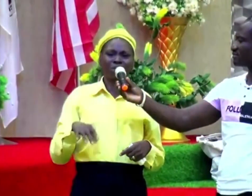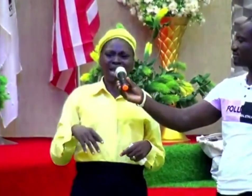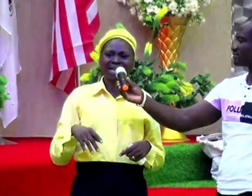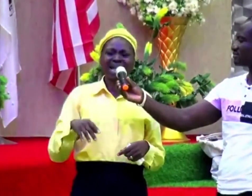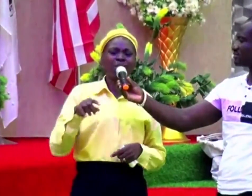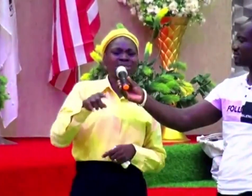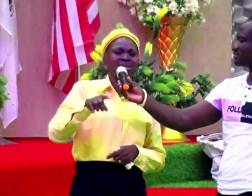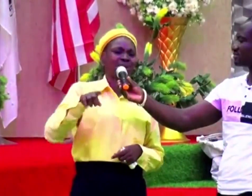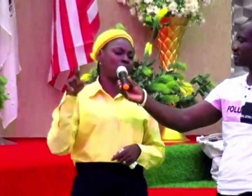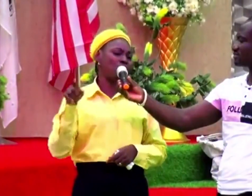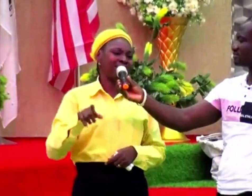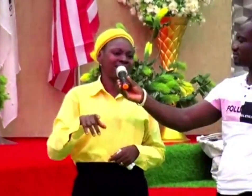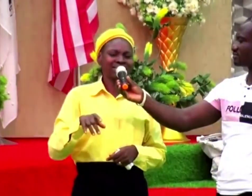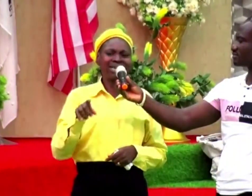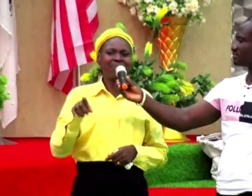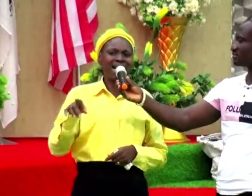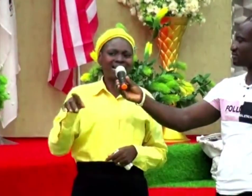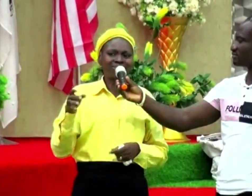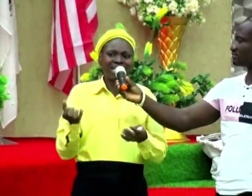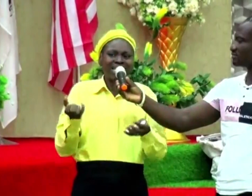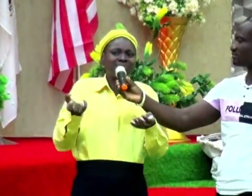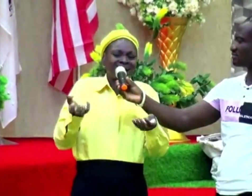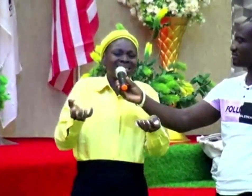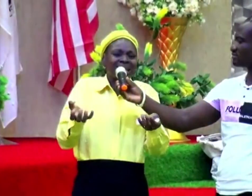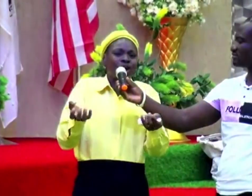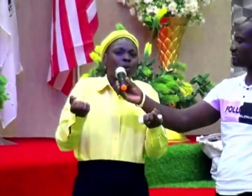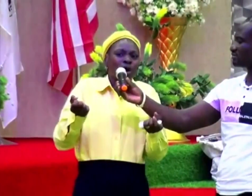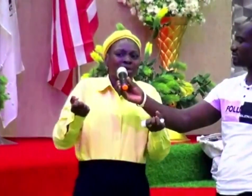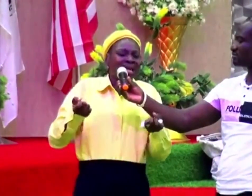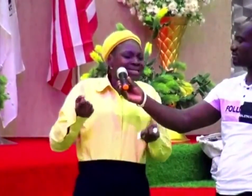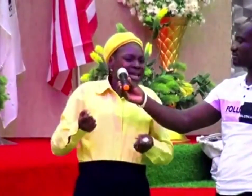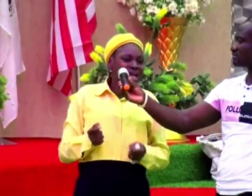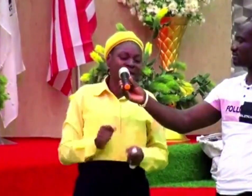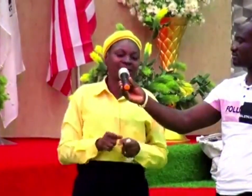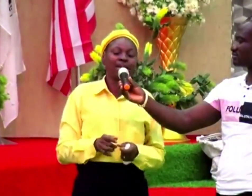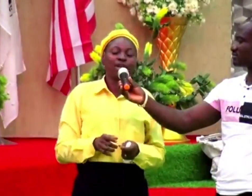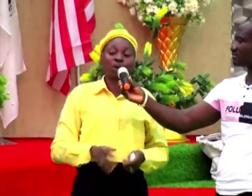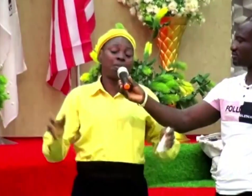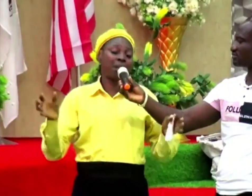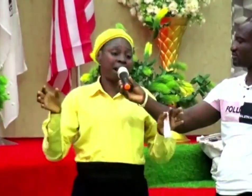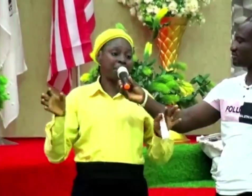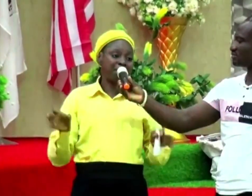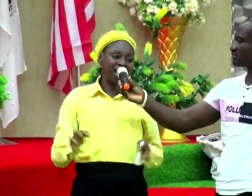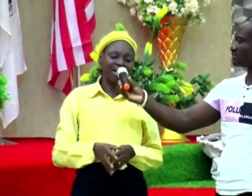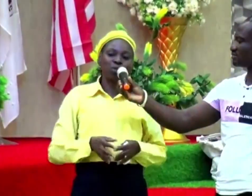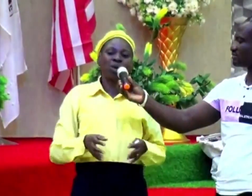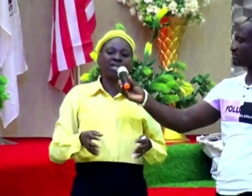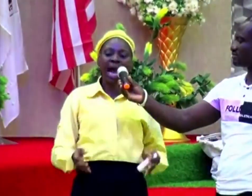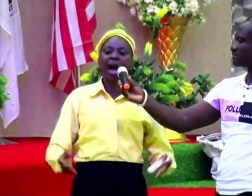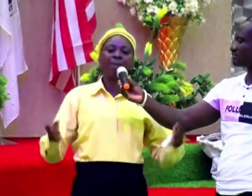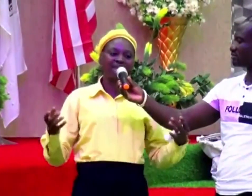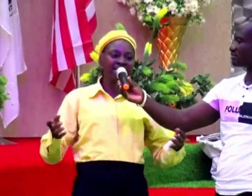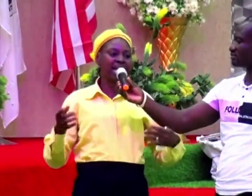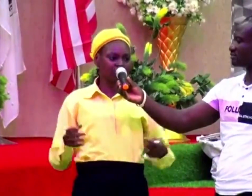wo pe sawon muslim kan wa tan le ma tan le gba christian lowo lese bi eleyi to ra won baba baba fa yen gbogbo won